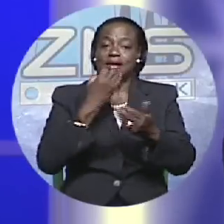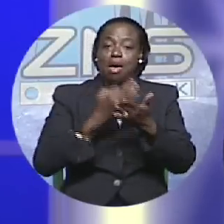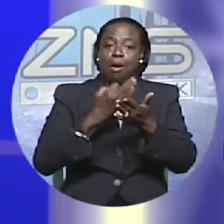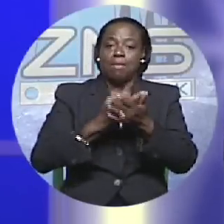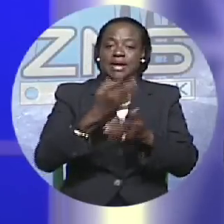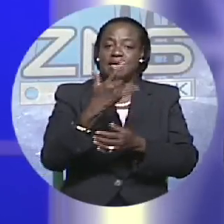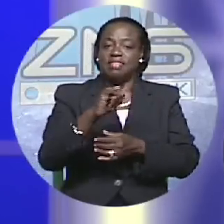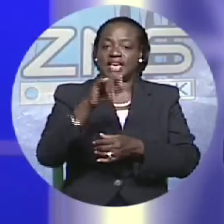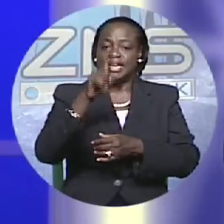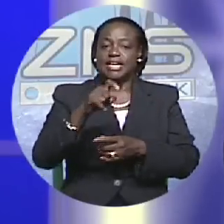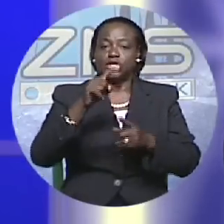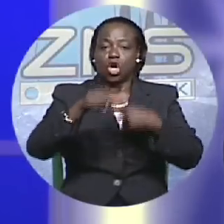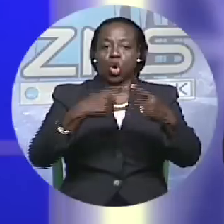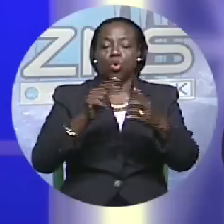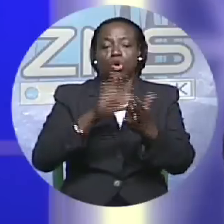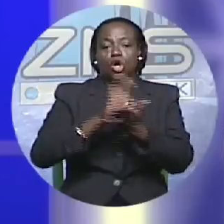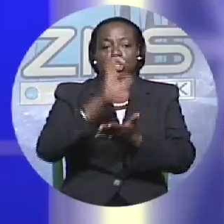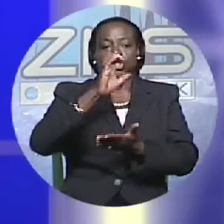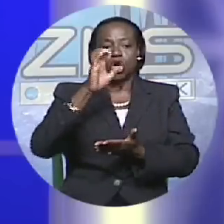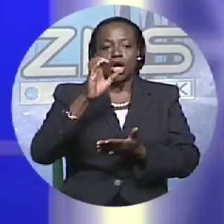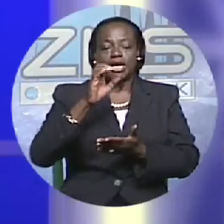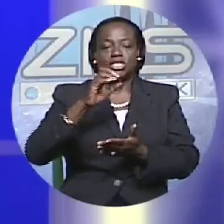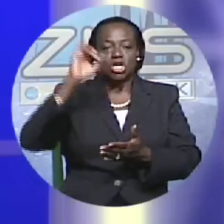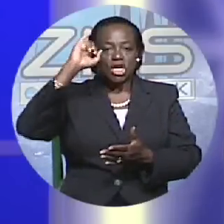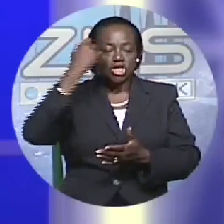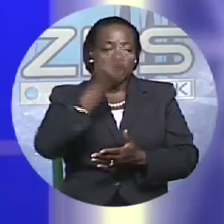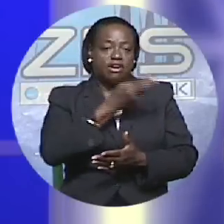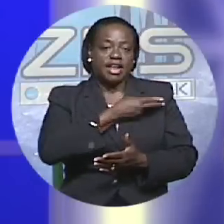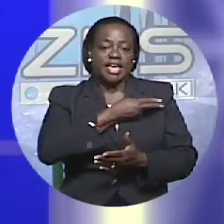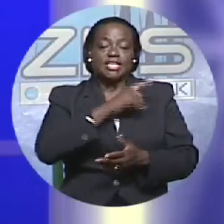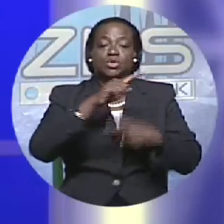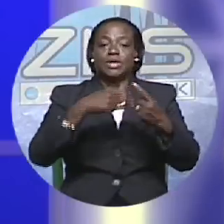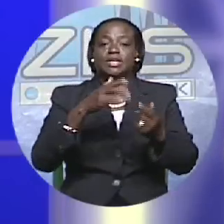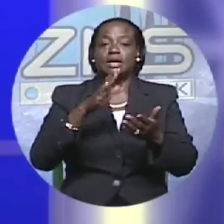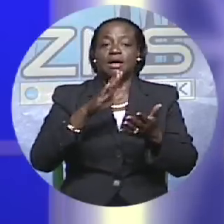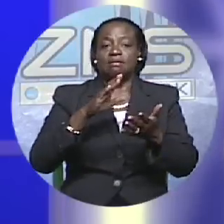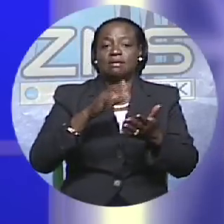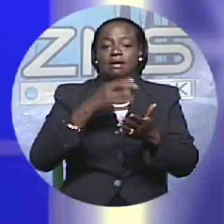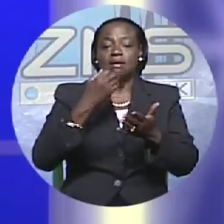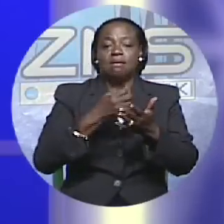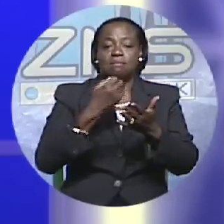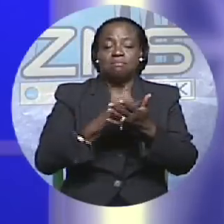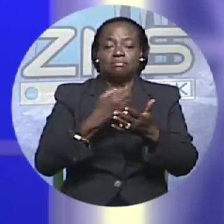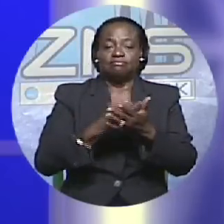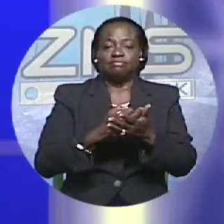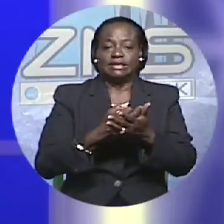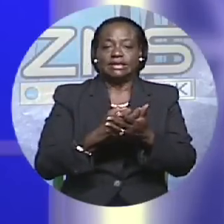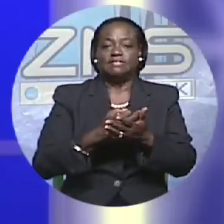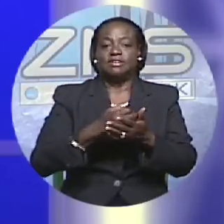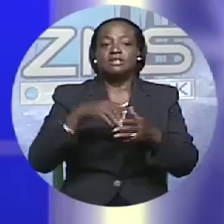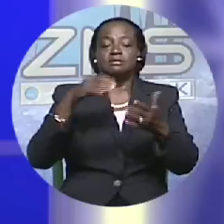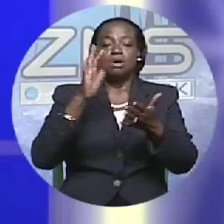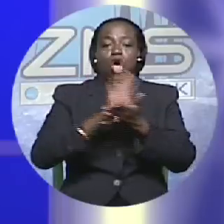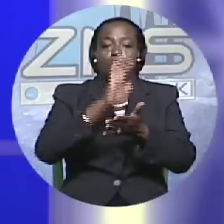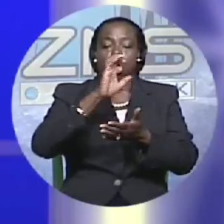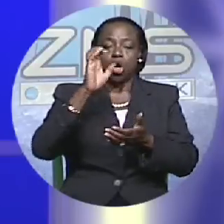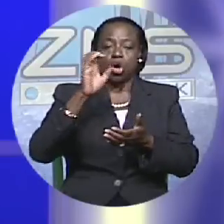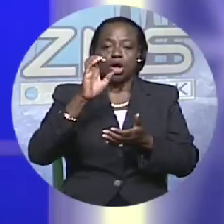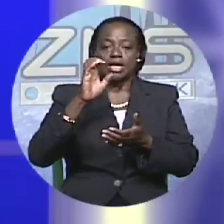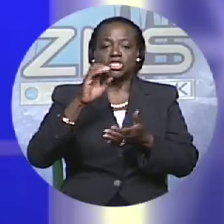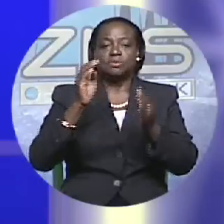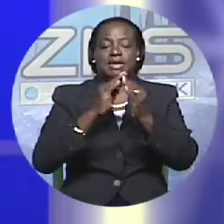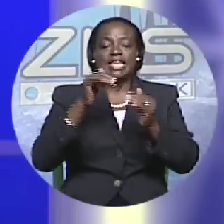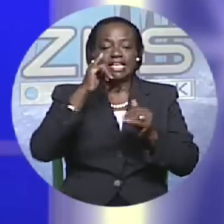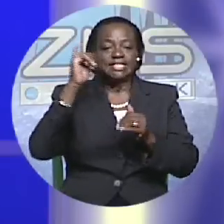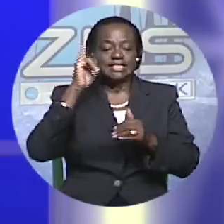acquire tertiary level education. Jared Higgs attended a scholarship ceremony yesterday for the newest contingent of students at the College of the